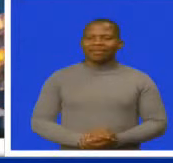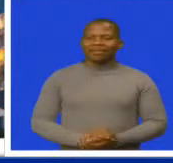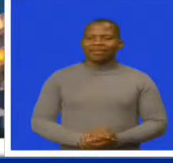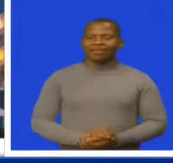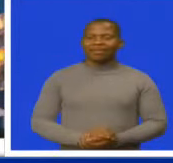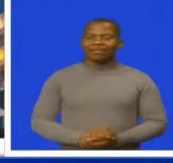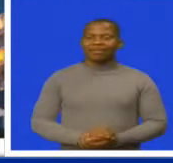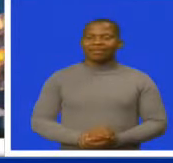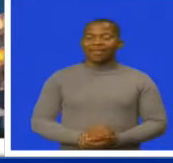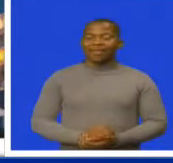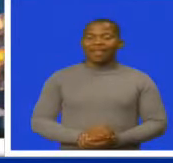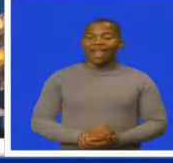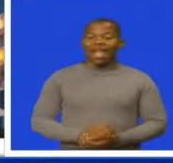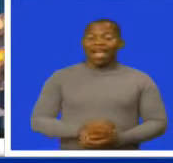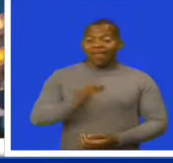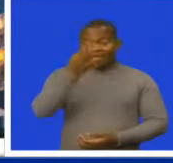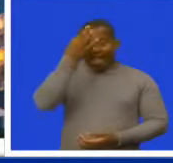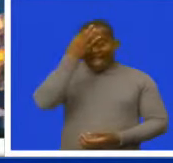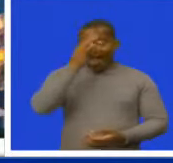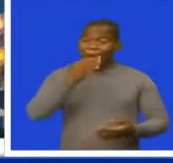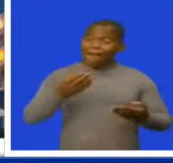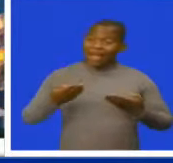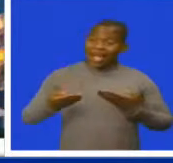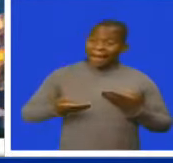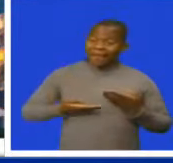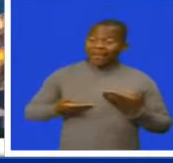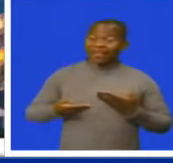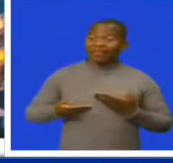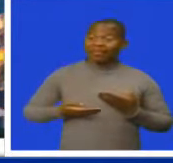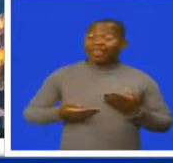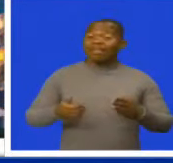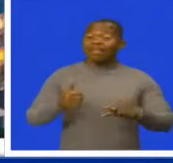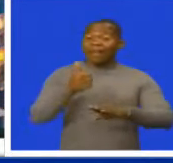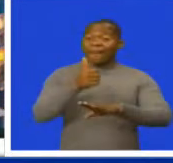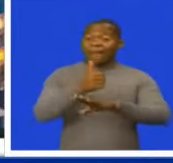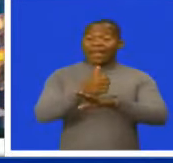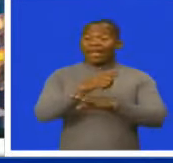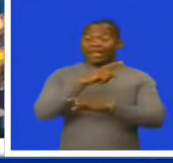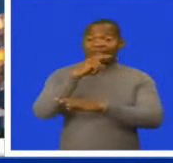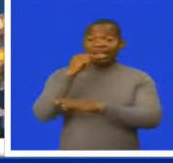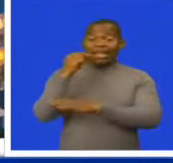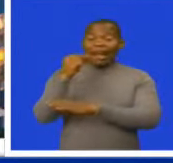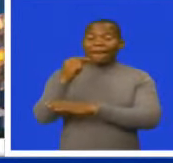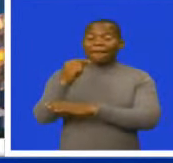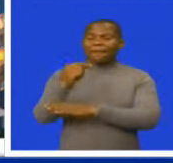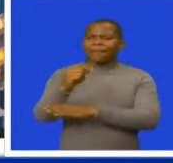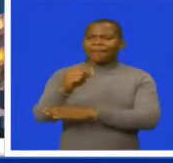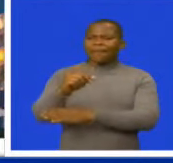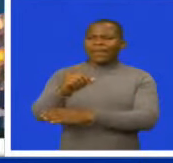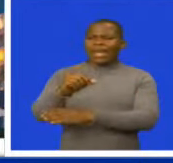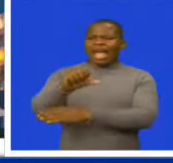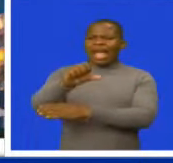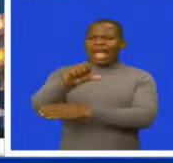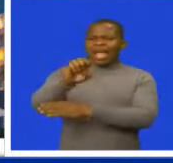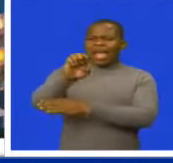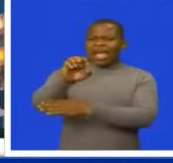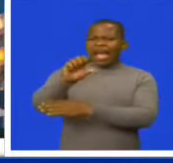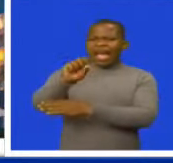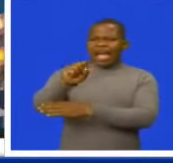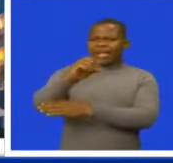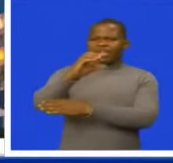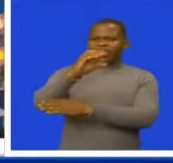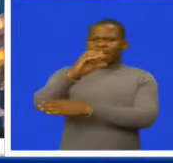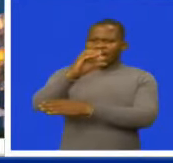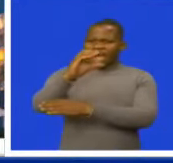Umphathi wenkampani yahulumende leyengamelete ukuchumana mveli wembi Dlamini uthi ke kubalekile ukuthi bantu bafunde